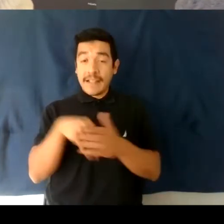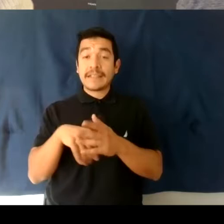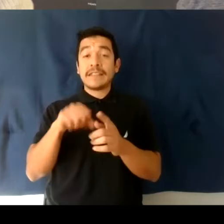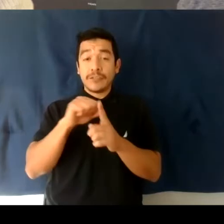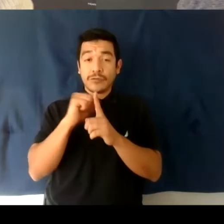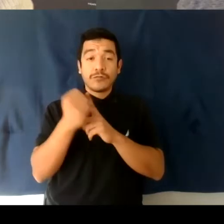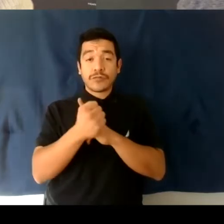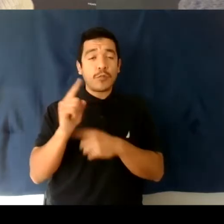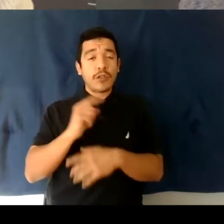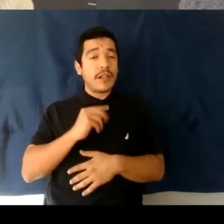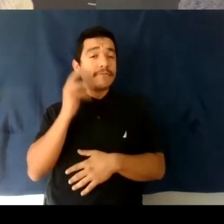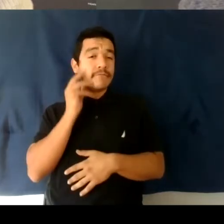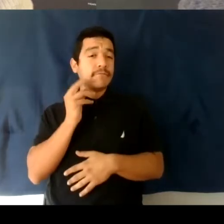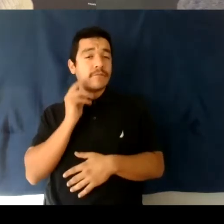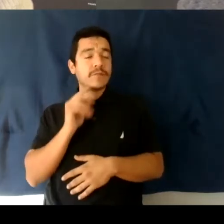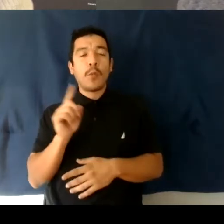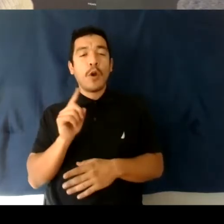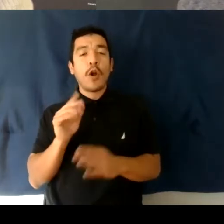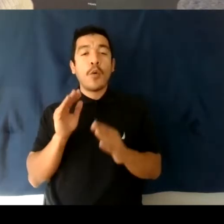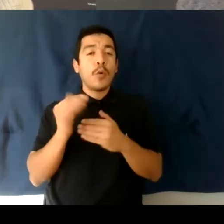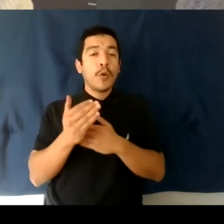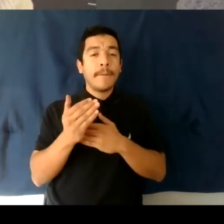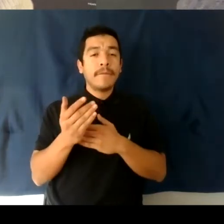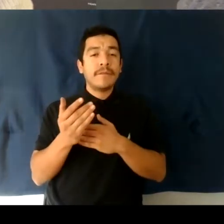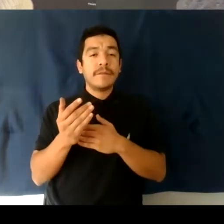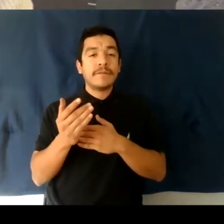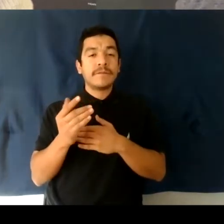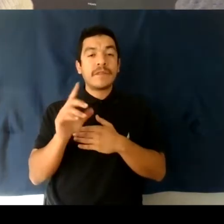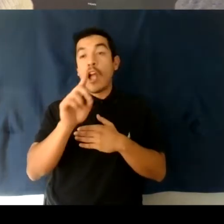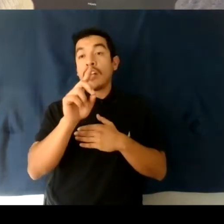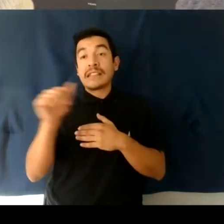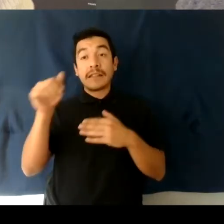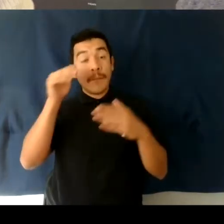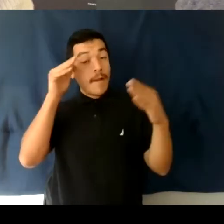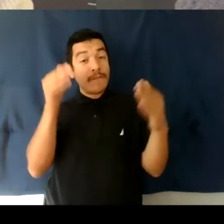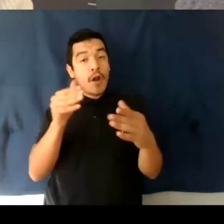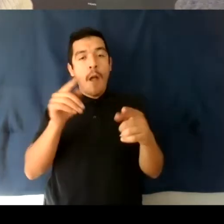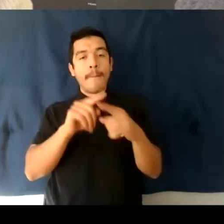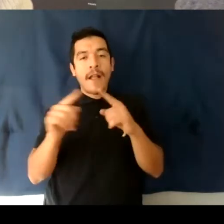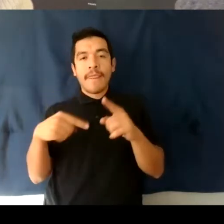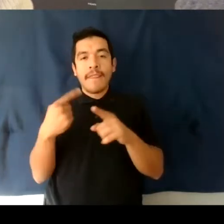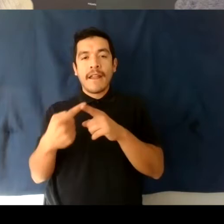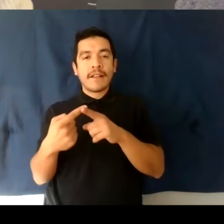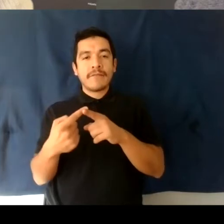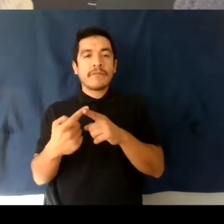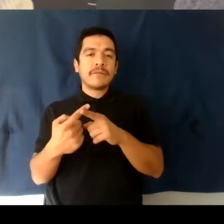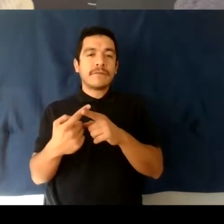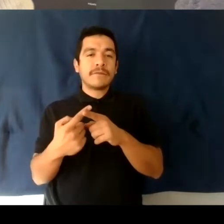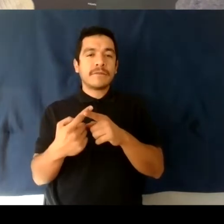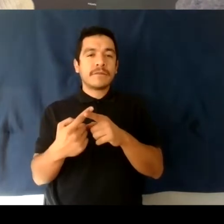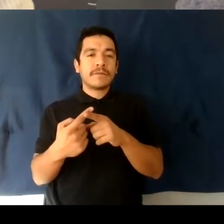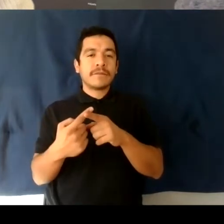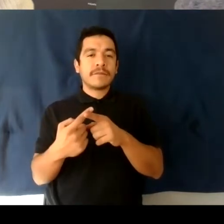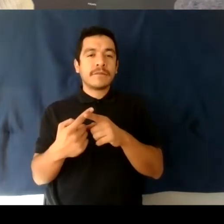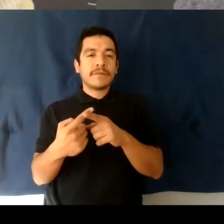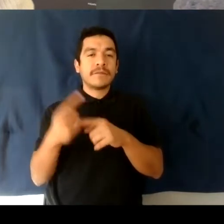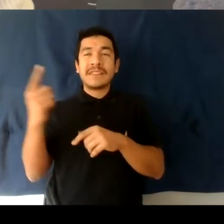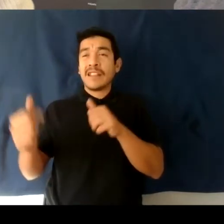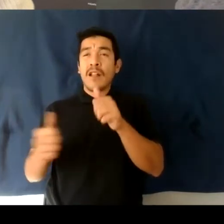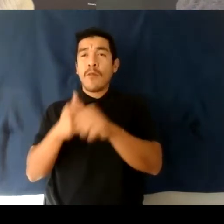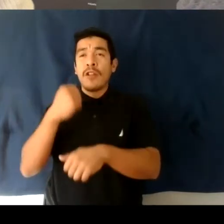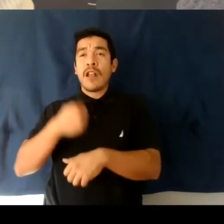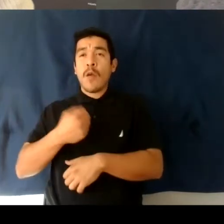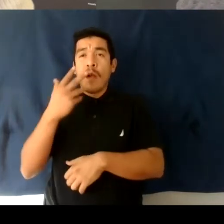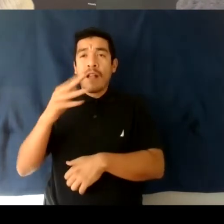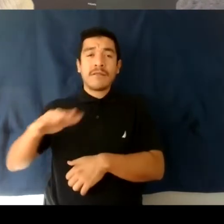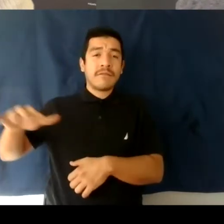been in rooms that are, disability focused, but then is predominantly white, and them